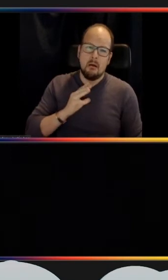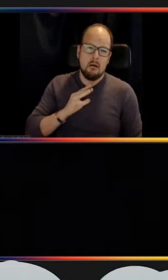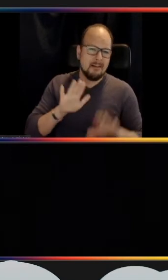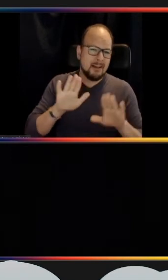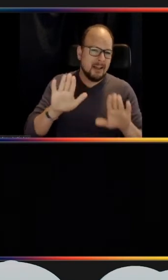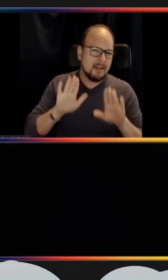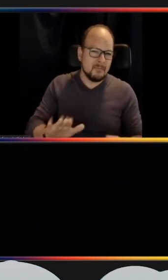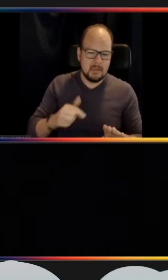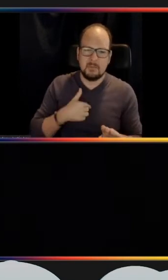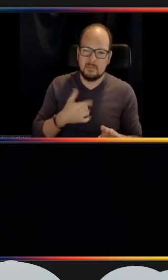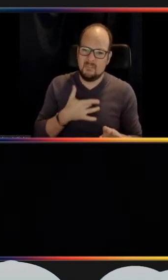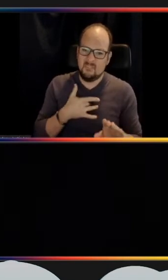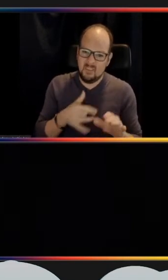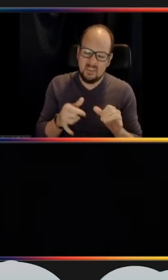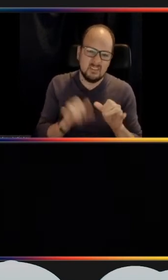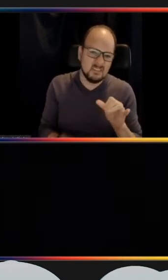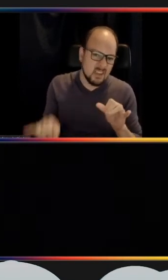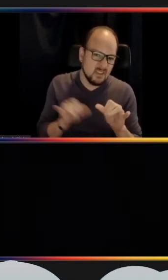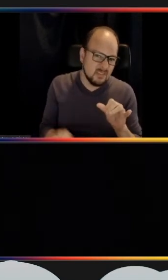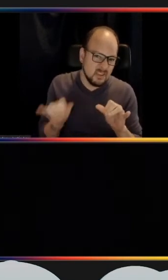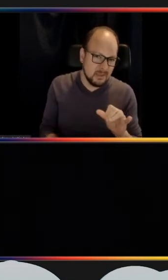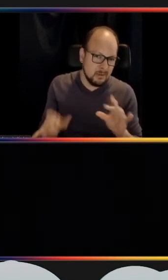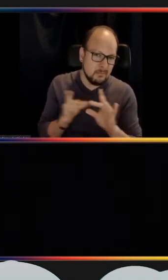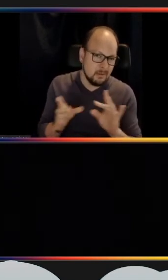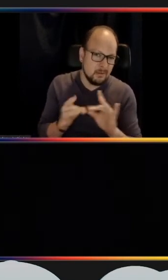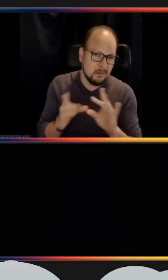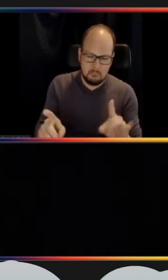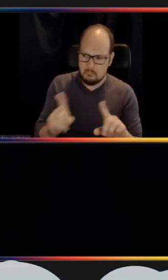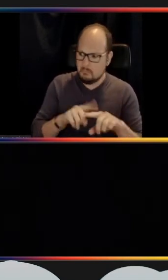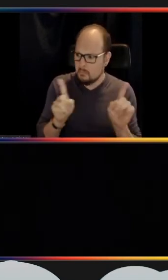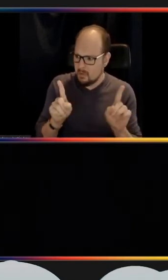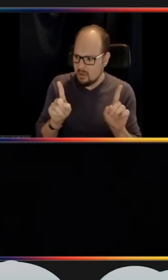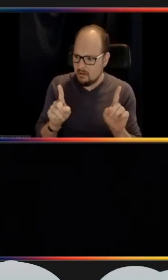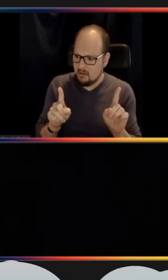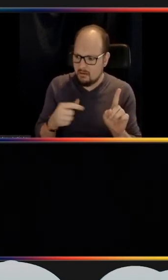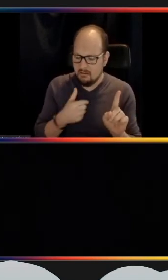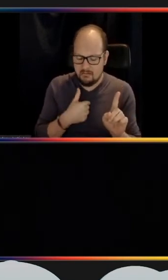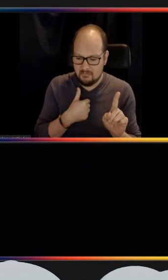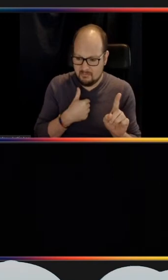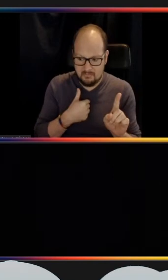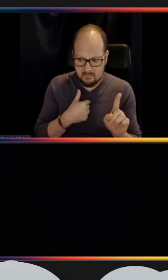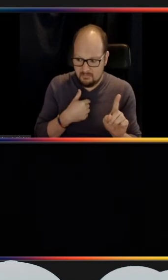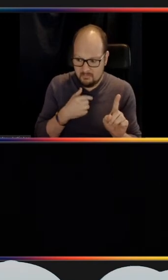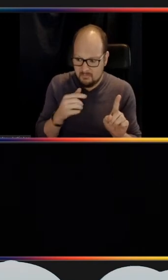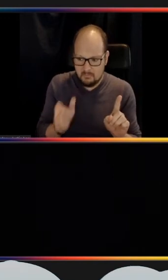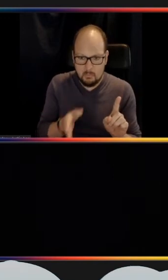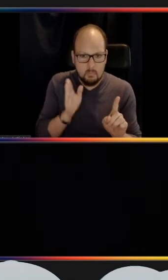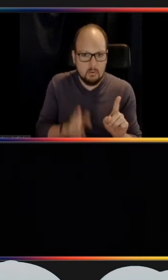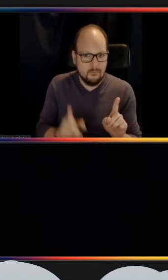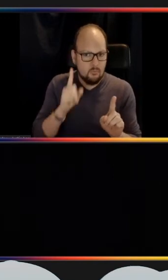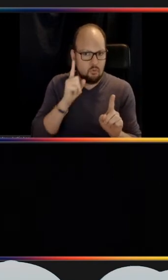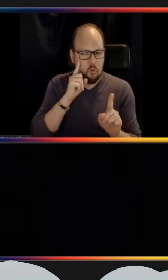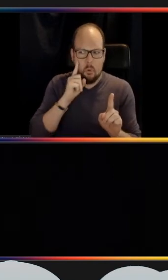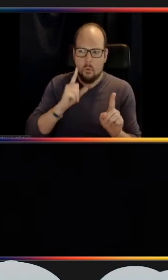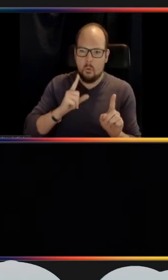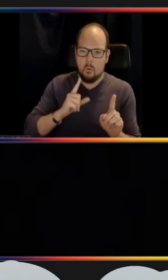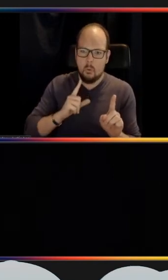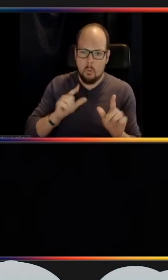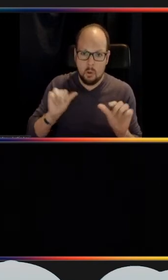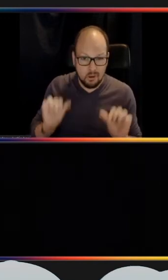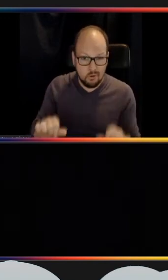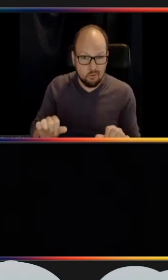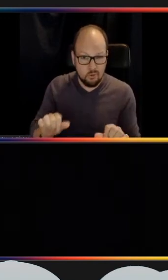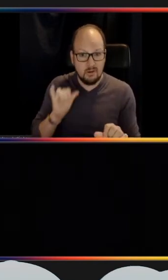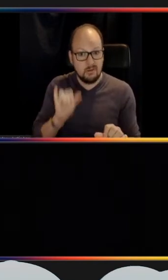idea, but I never in a million years expected something like this. And to be able to play a role that actually